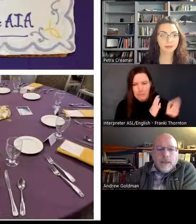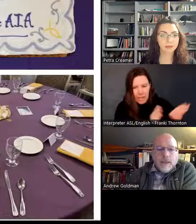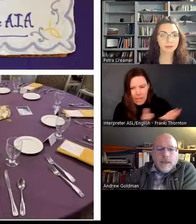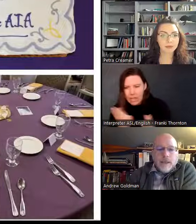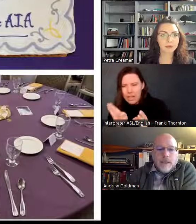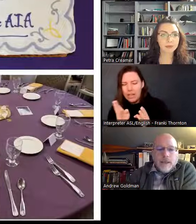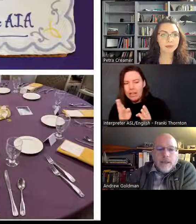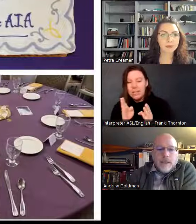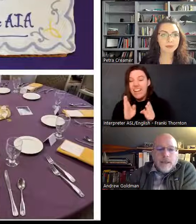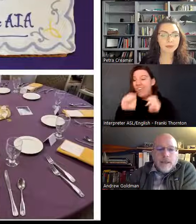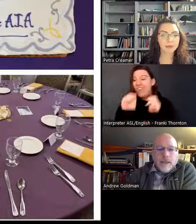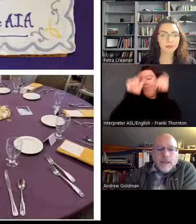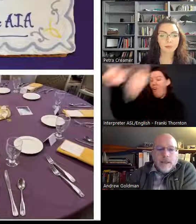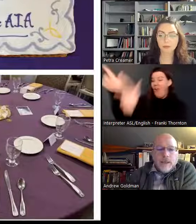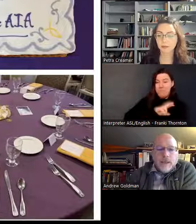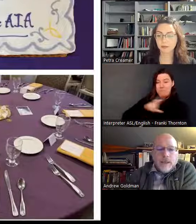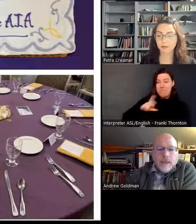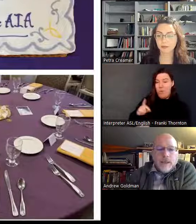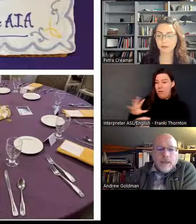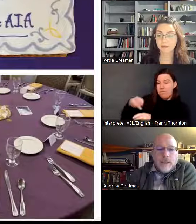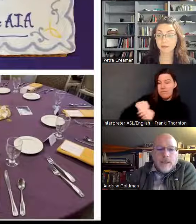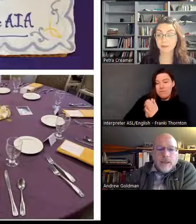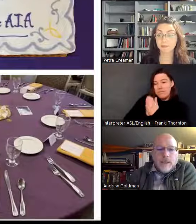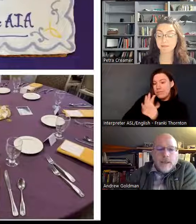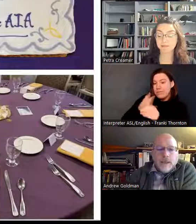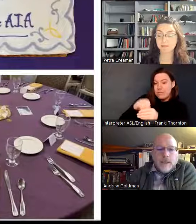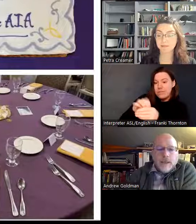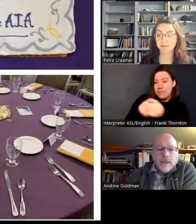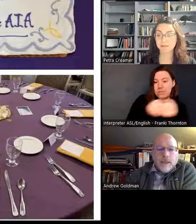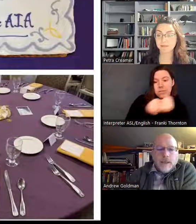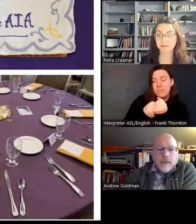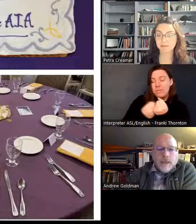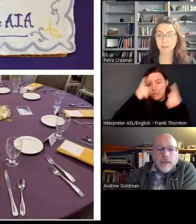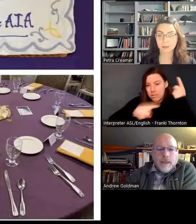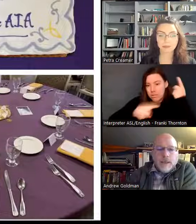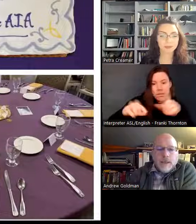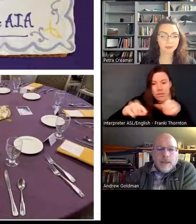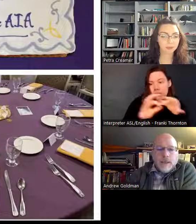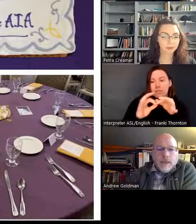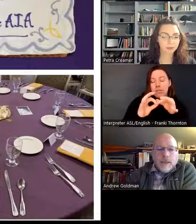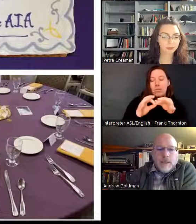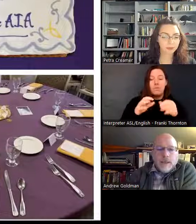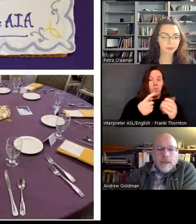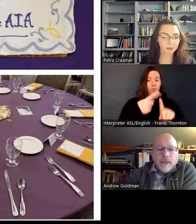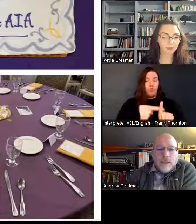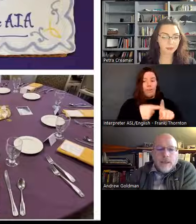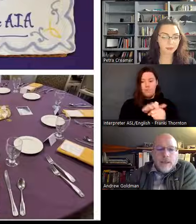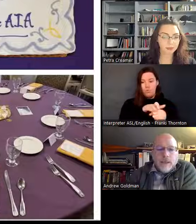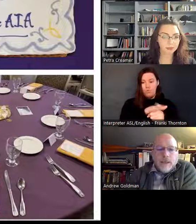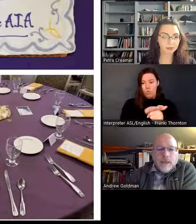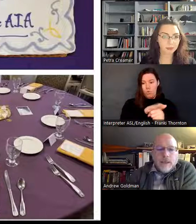entire board. We rented a local event venue and then began to advertise in local